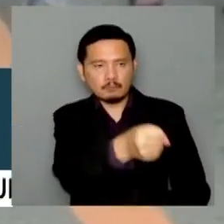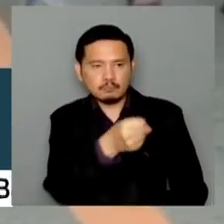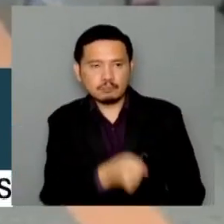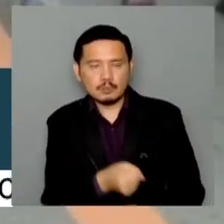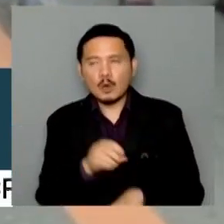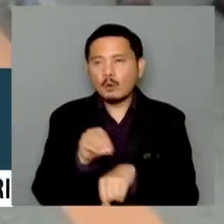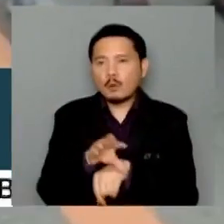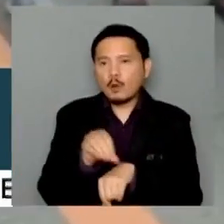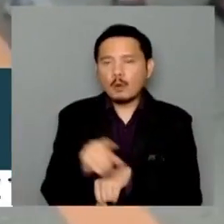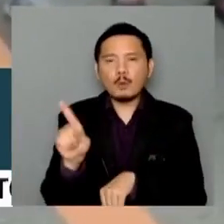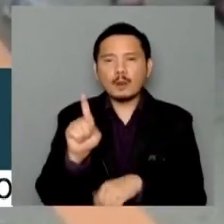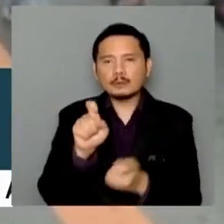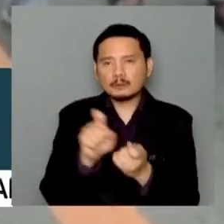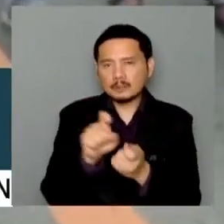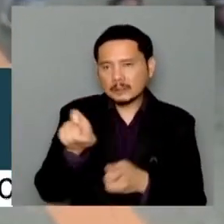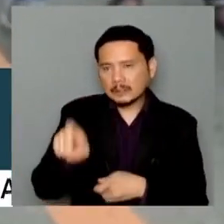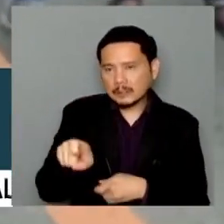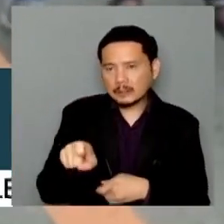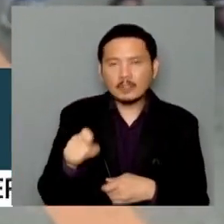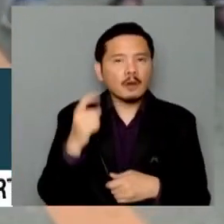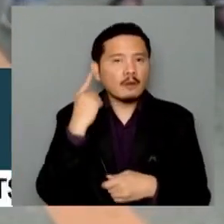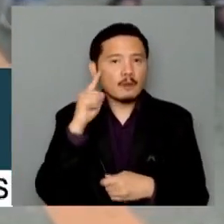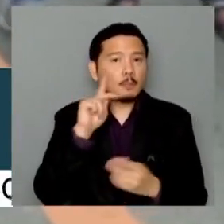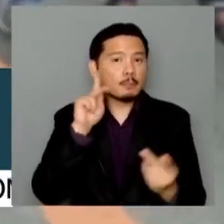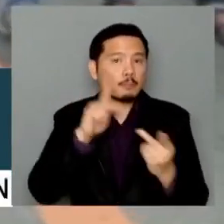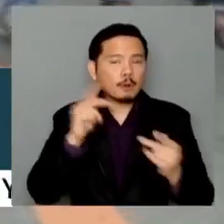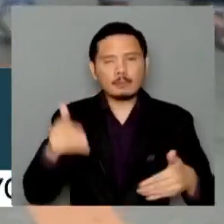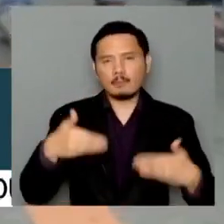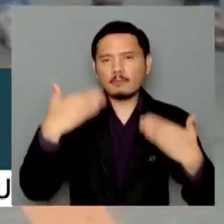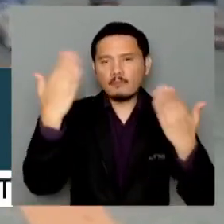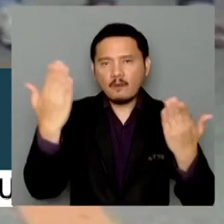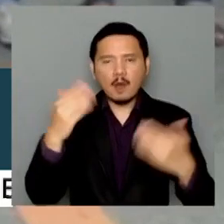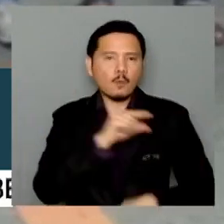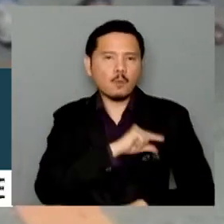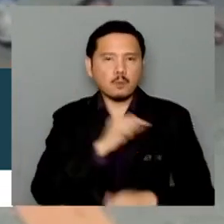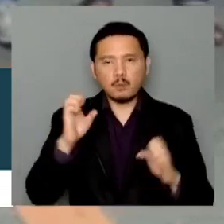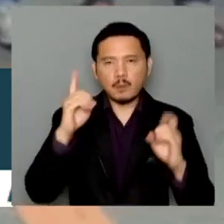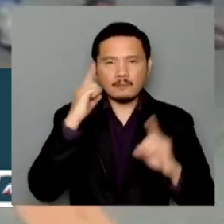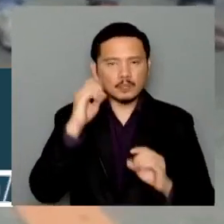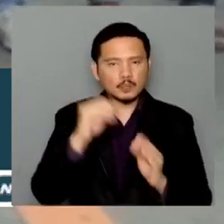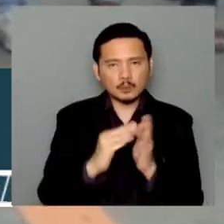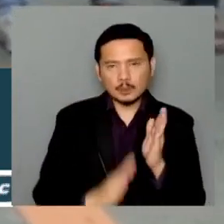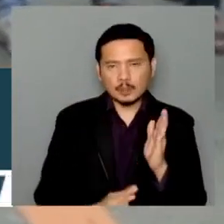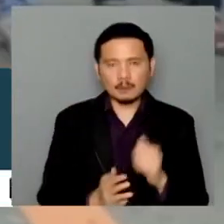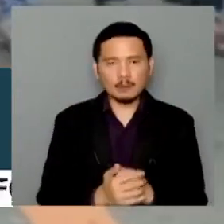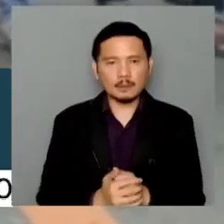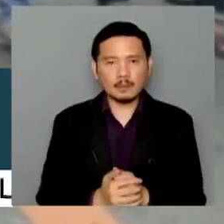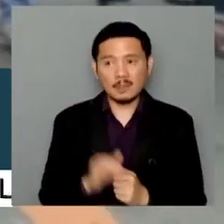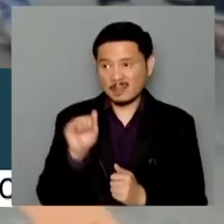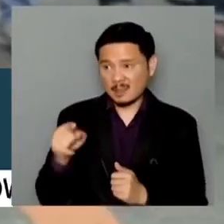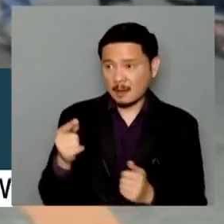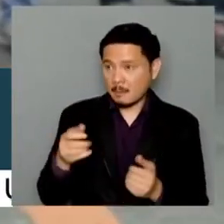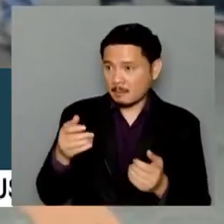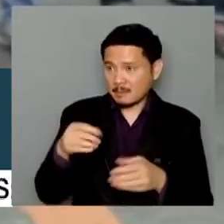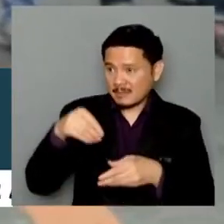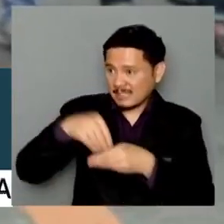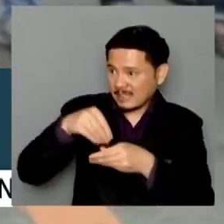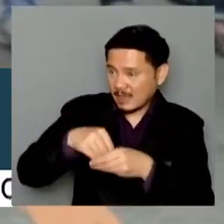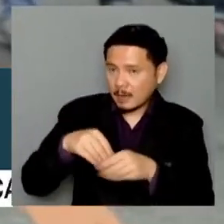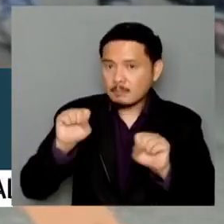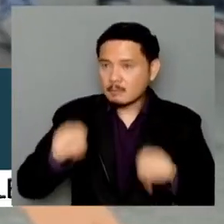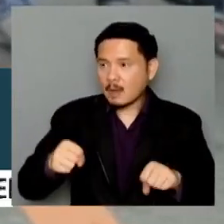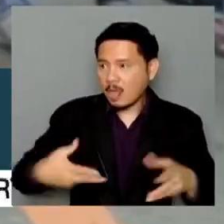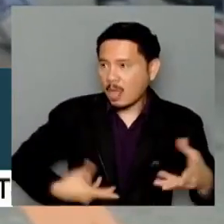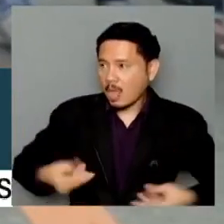need in order to provide quality education to students. They also demand that corruption be stopped in agencies that are involved